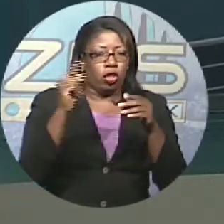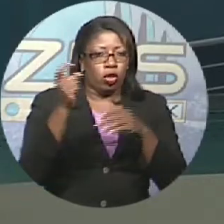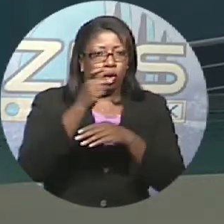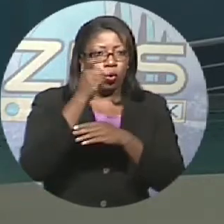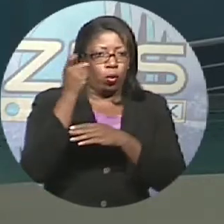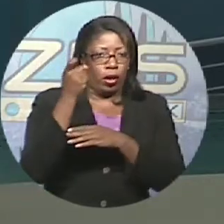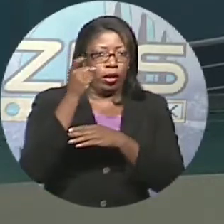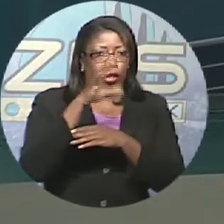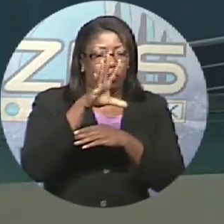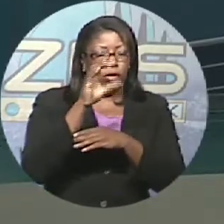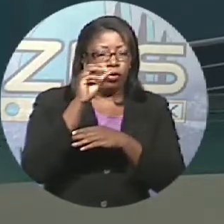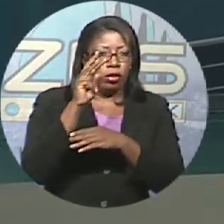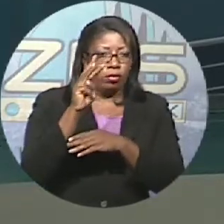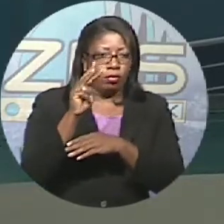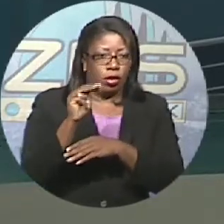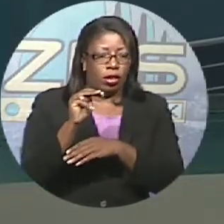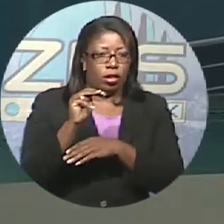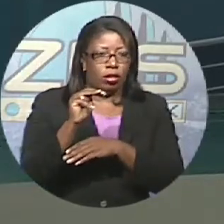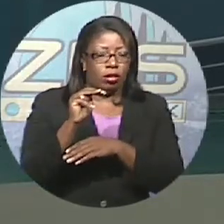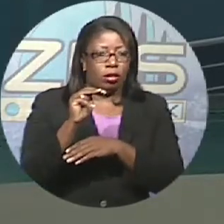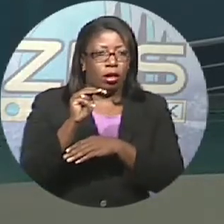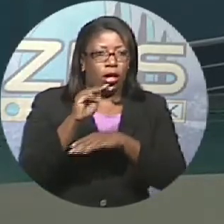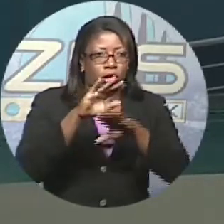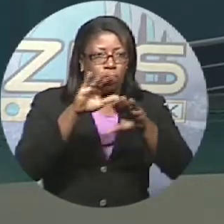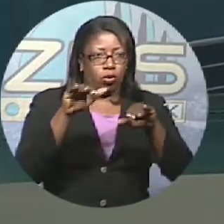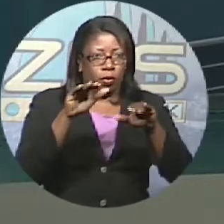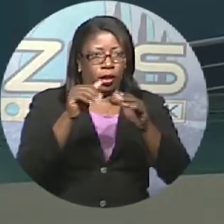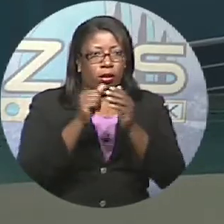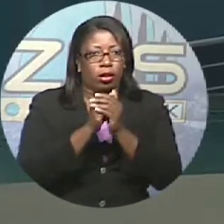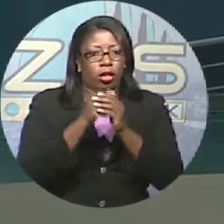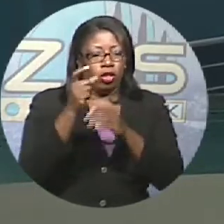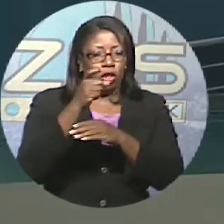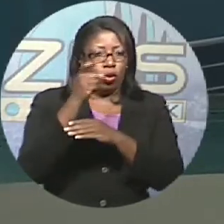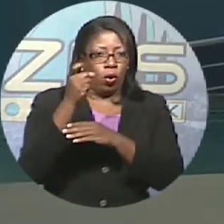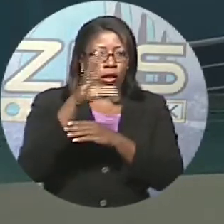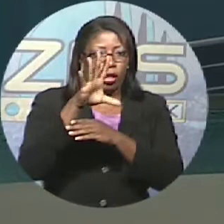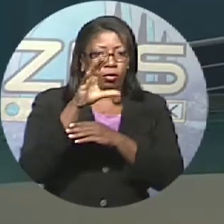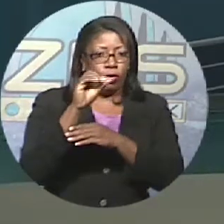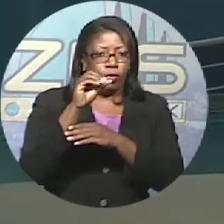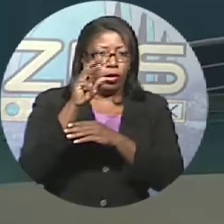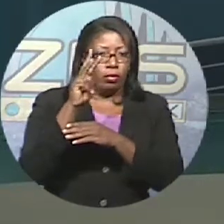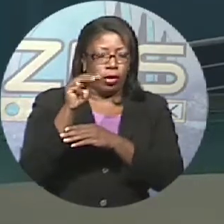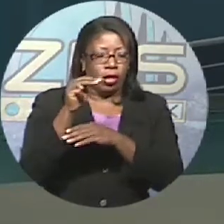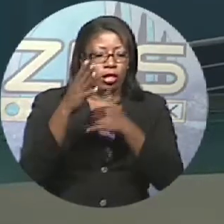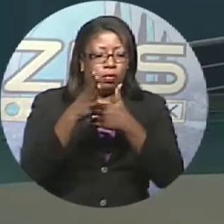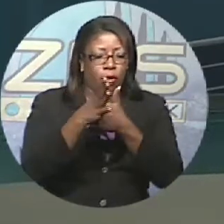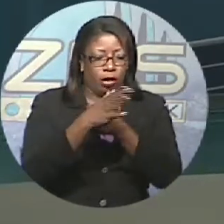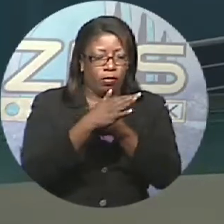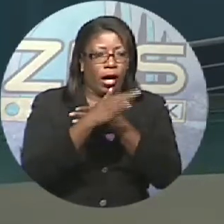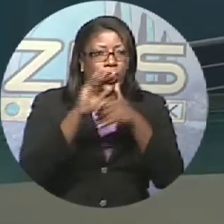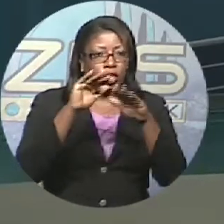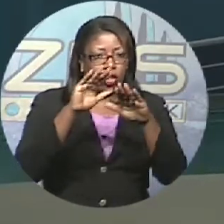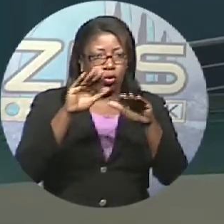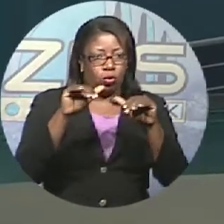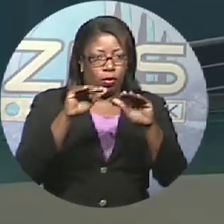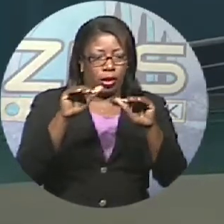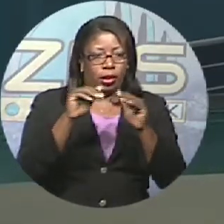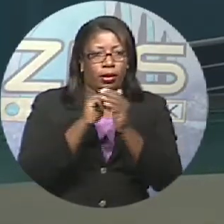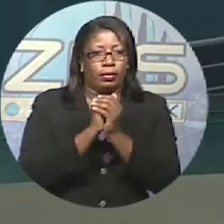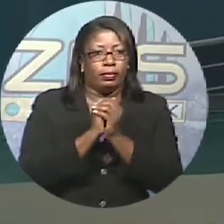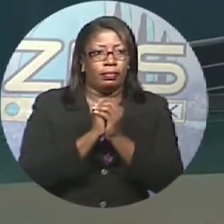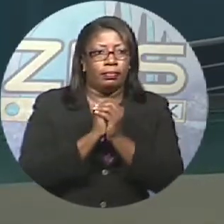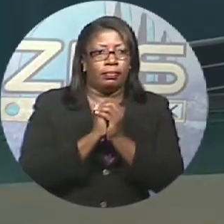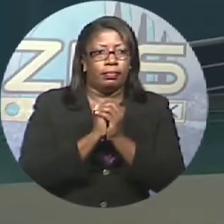national record, 24.65 seconds, her time there. She also won the 50-meter butterfly. Her time there was